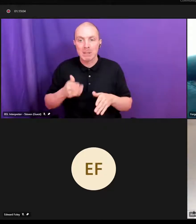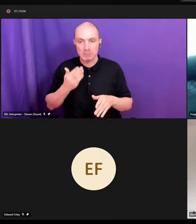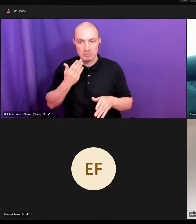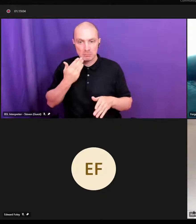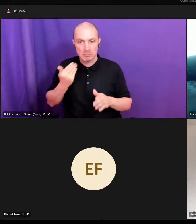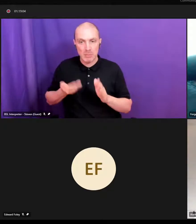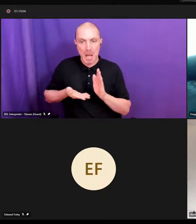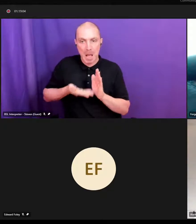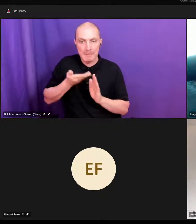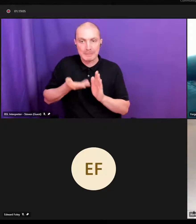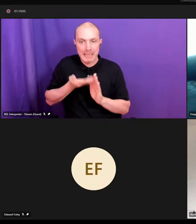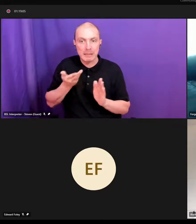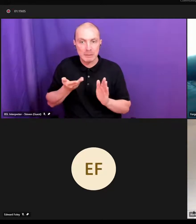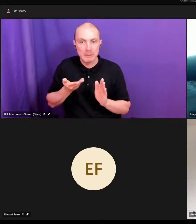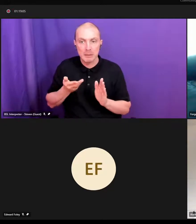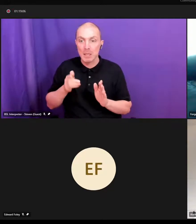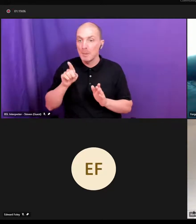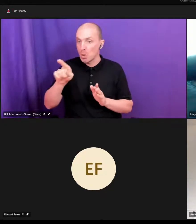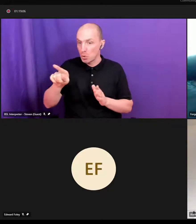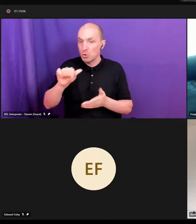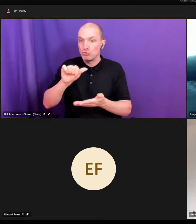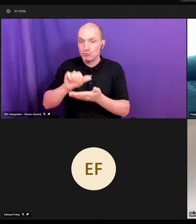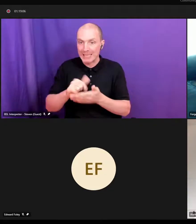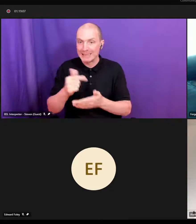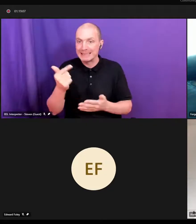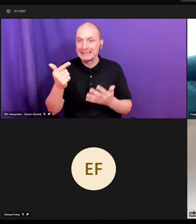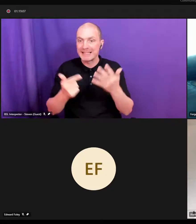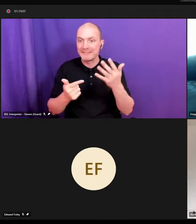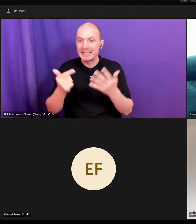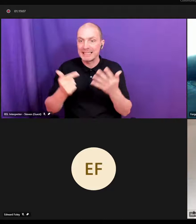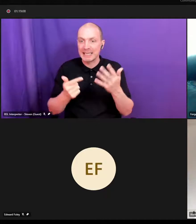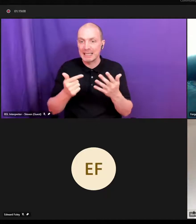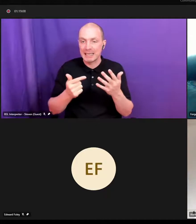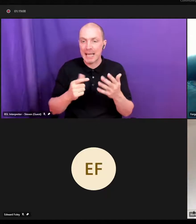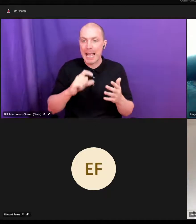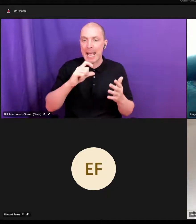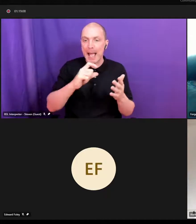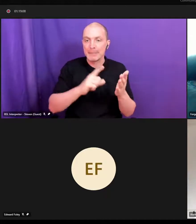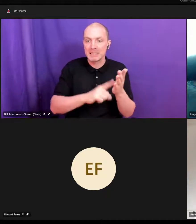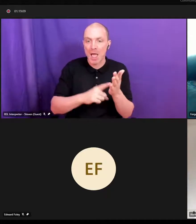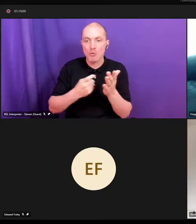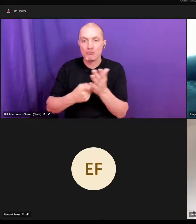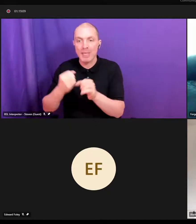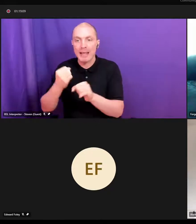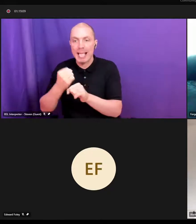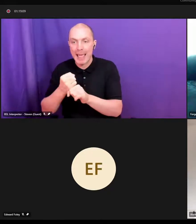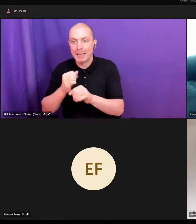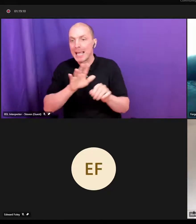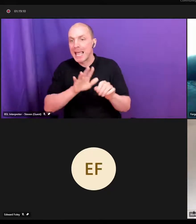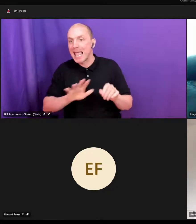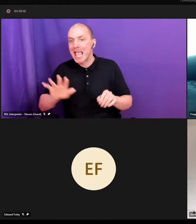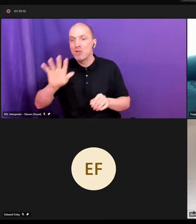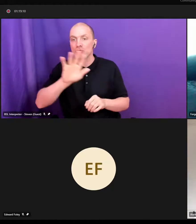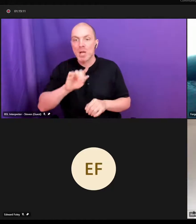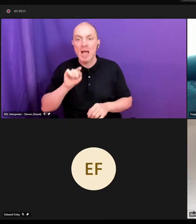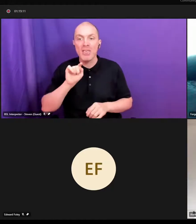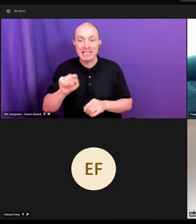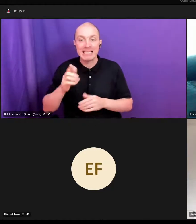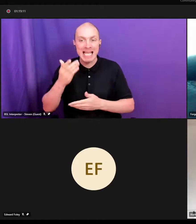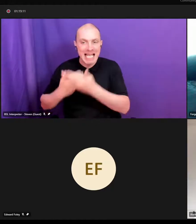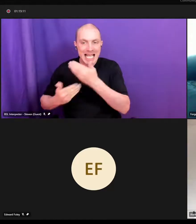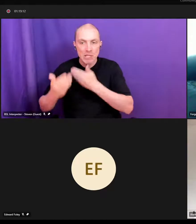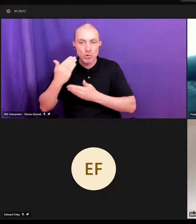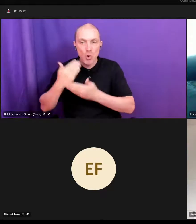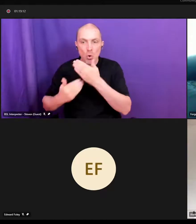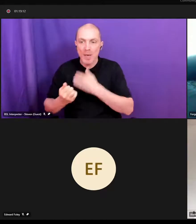do take a comment about only 17 in Cambuslang Rutherglen area. Those are historical numbers.